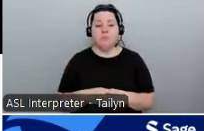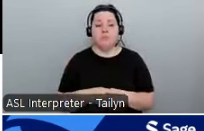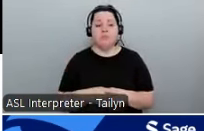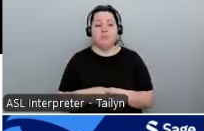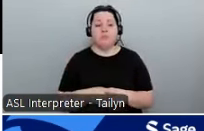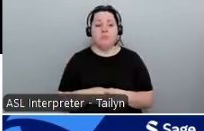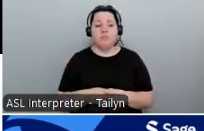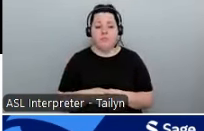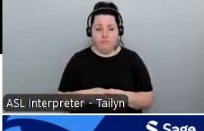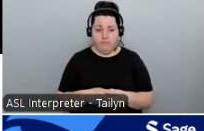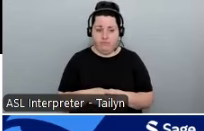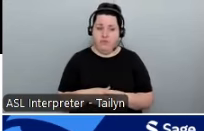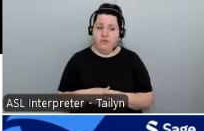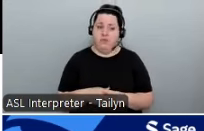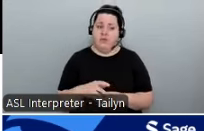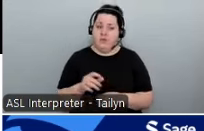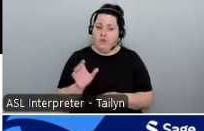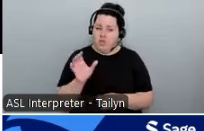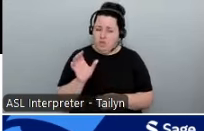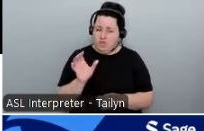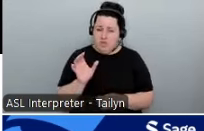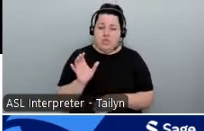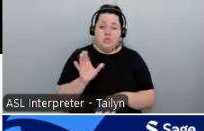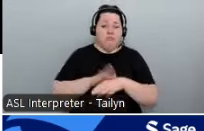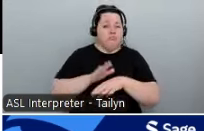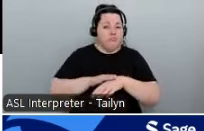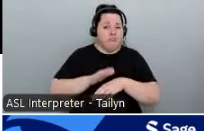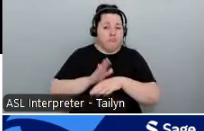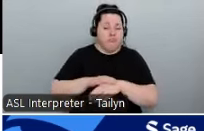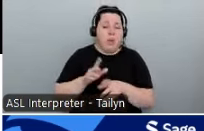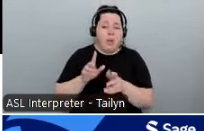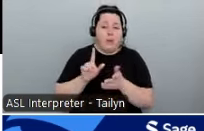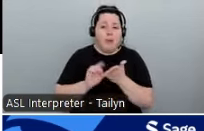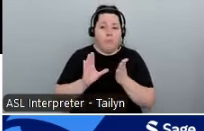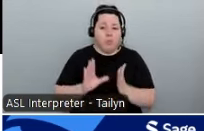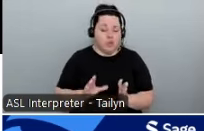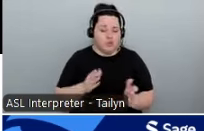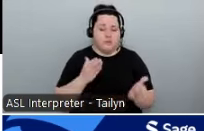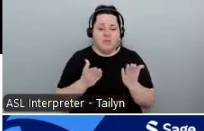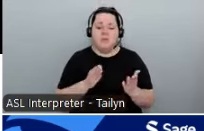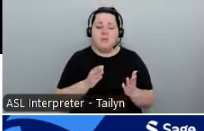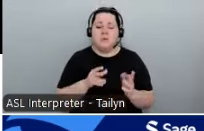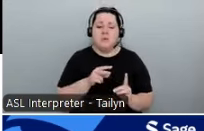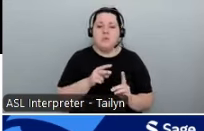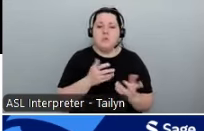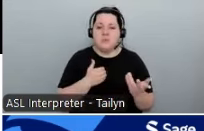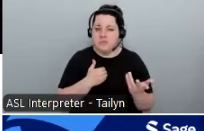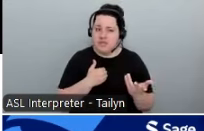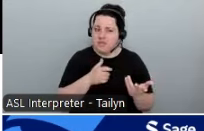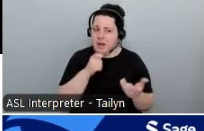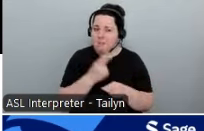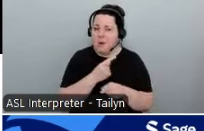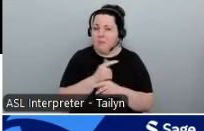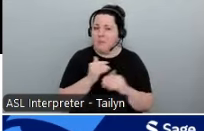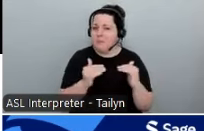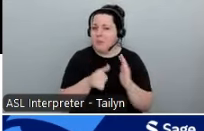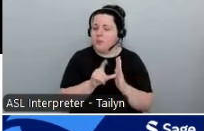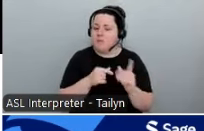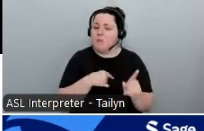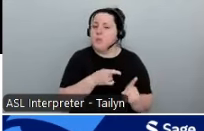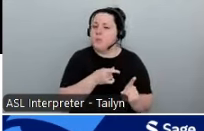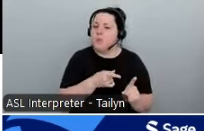Be on the lookout for predatory publishers, journals who don't do proper peer review. Transparency